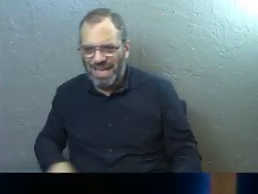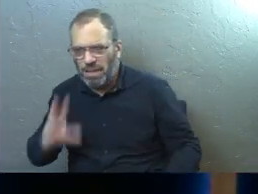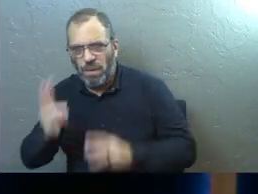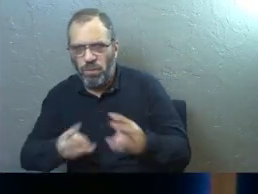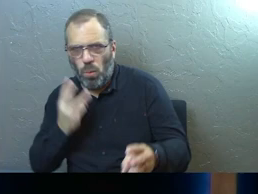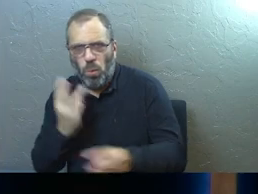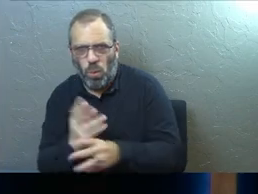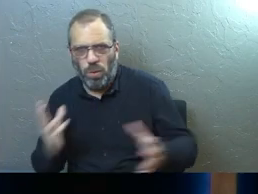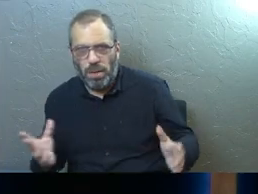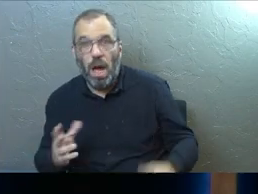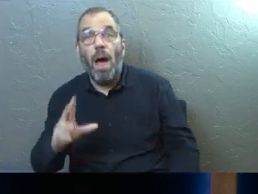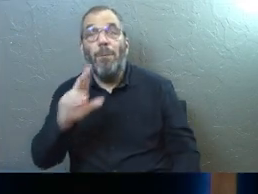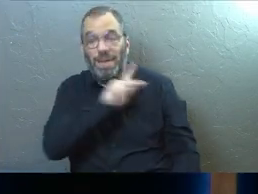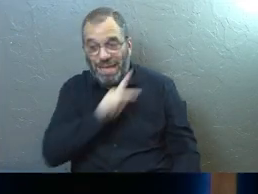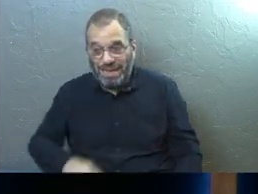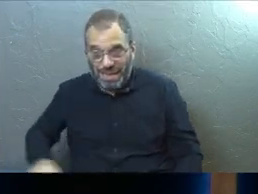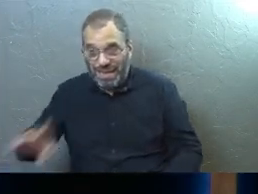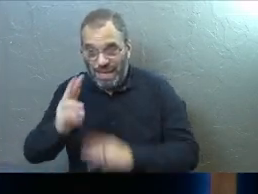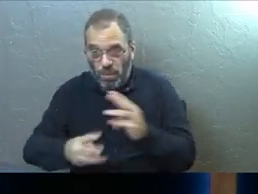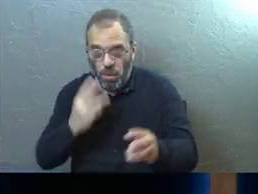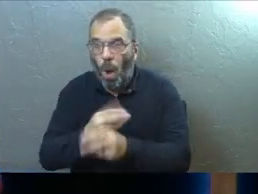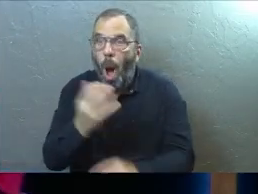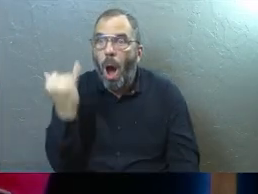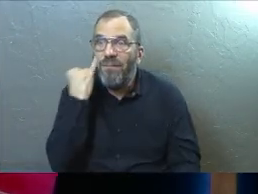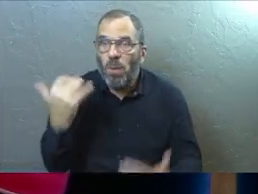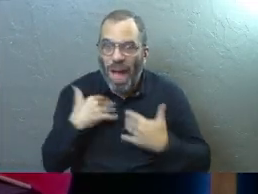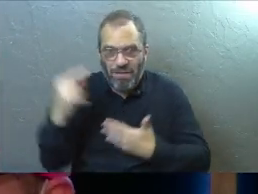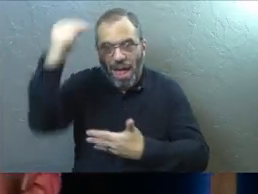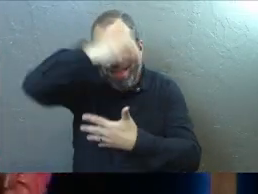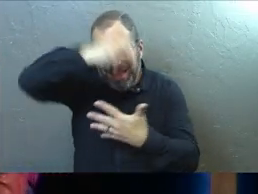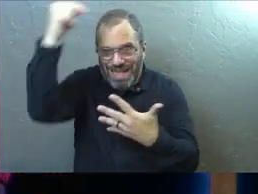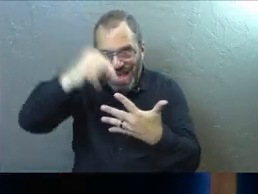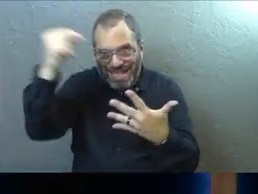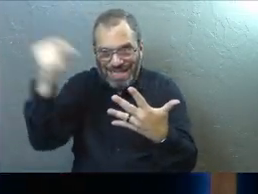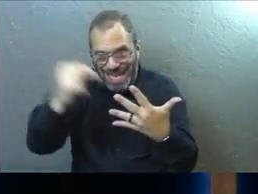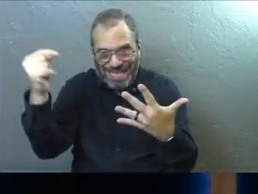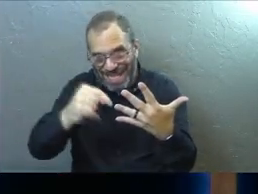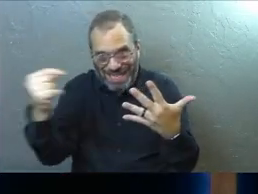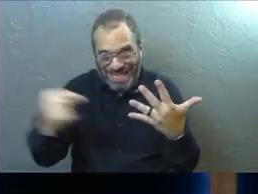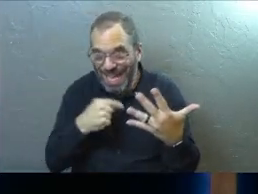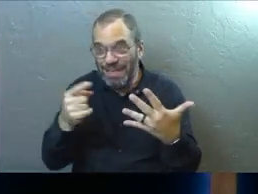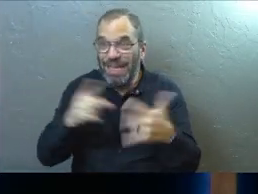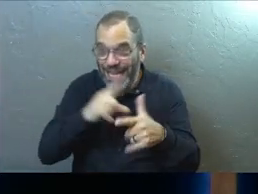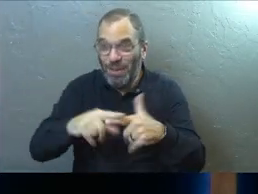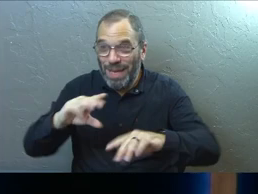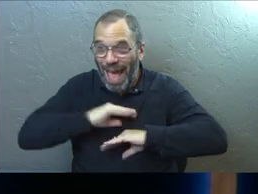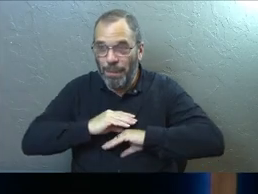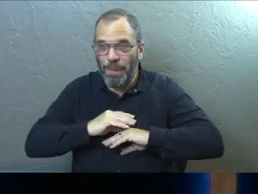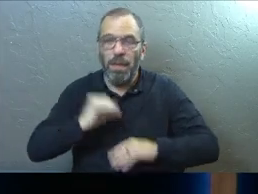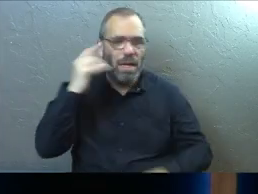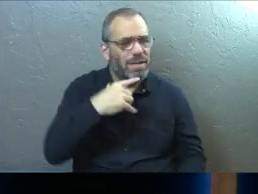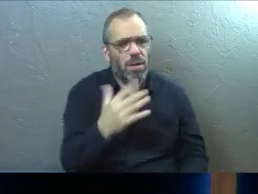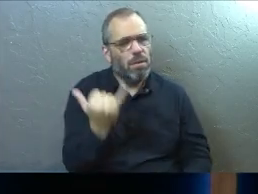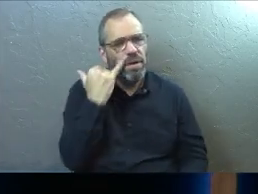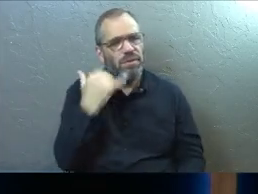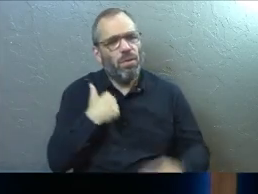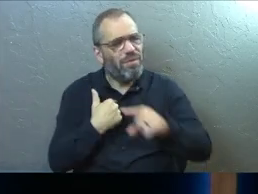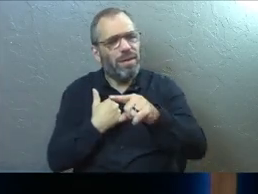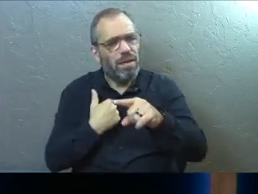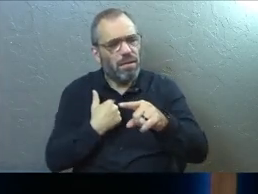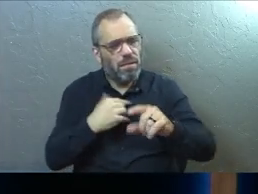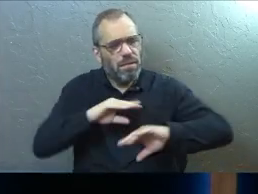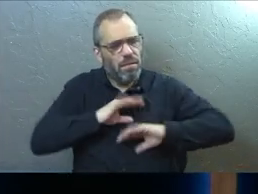this world. Because the kingdom of this world is always telling us if you had this thing, then you'd be happy. And God says, you have me. And that's all that